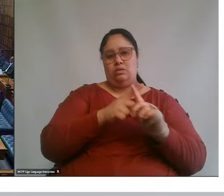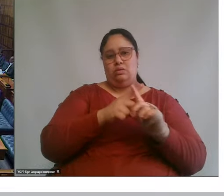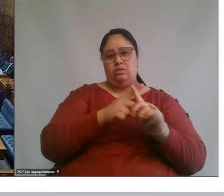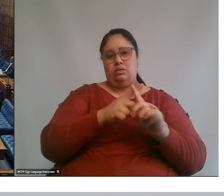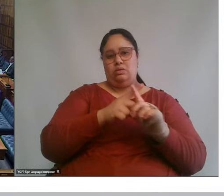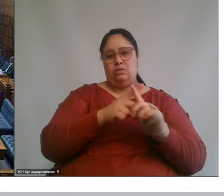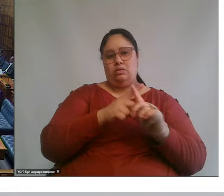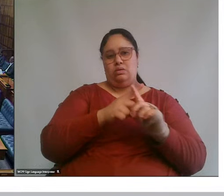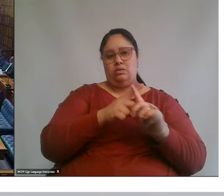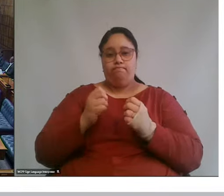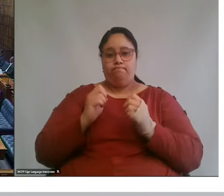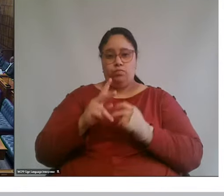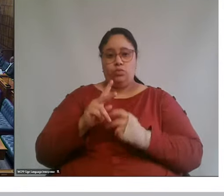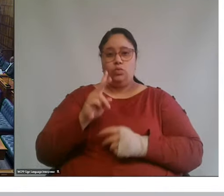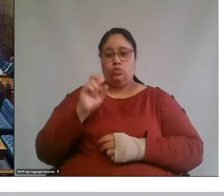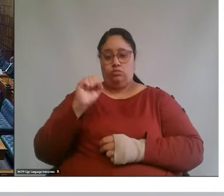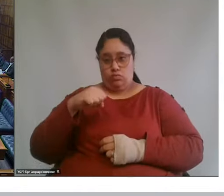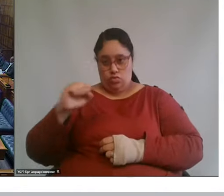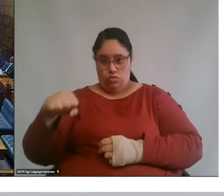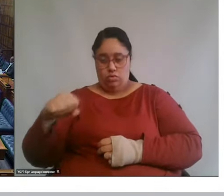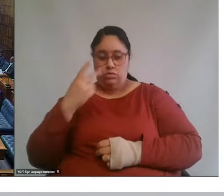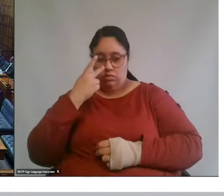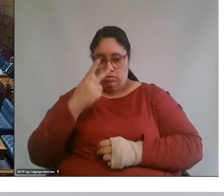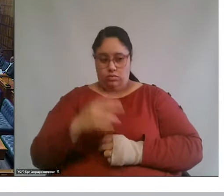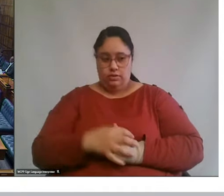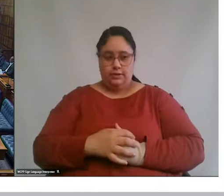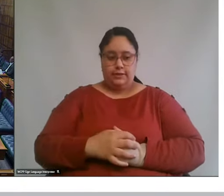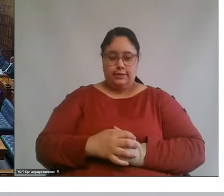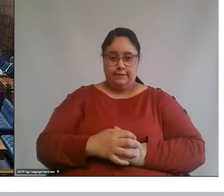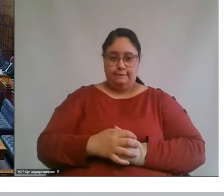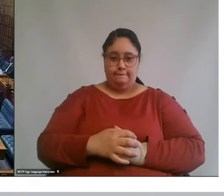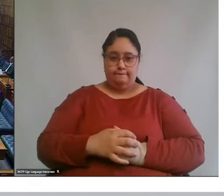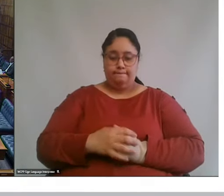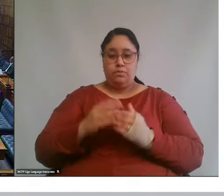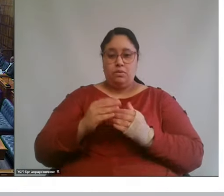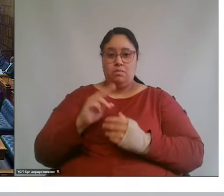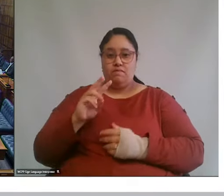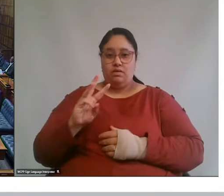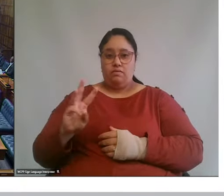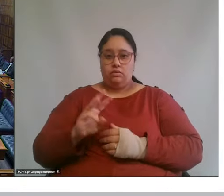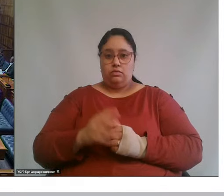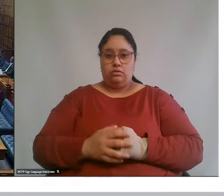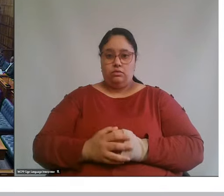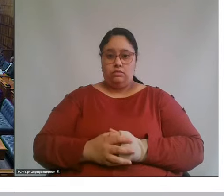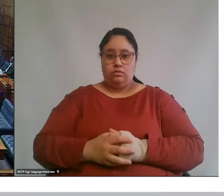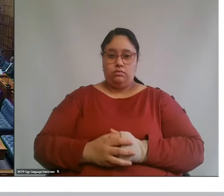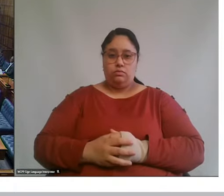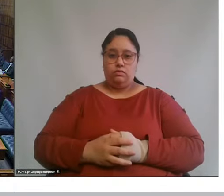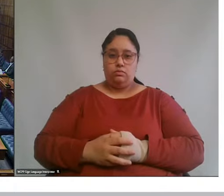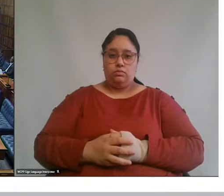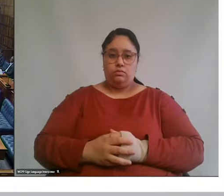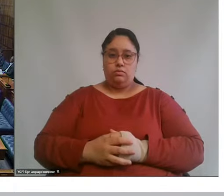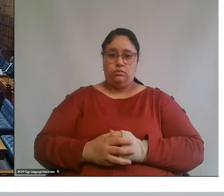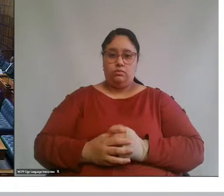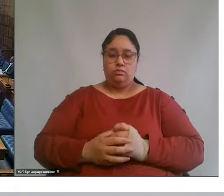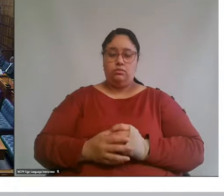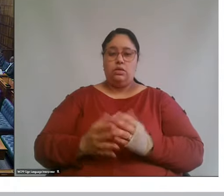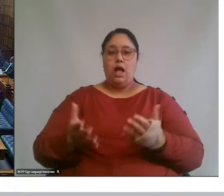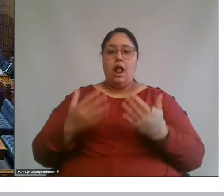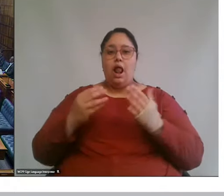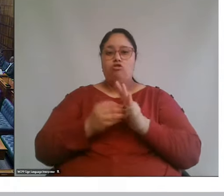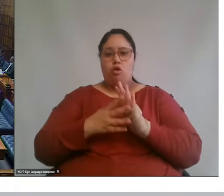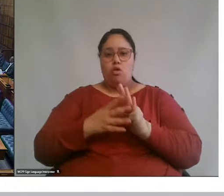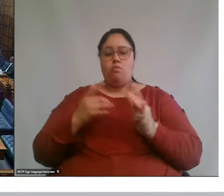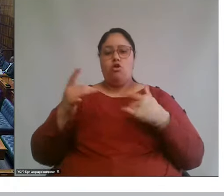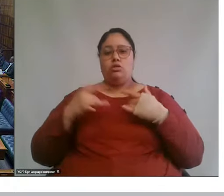order see two nods m f it's just on a light note I was concerned